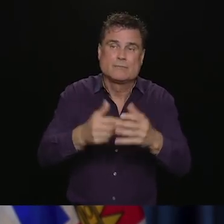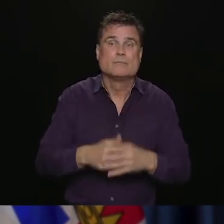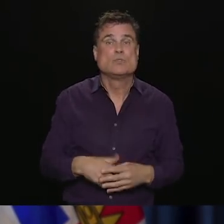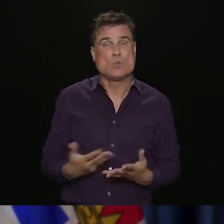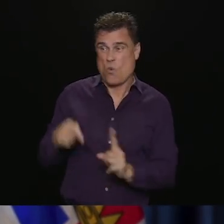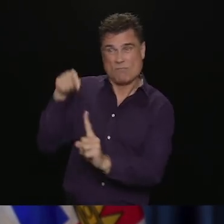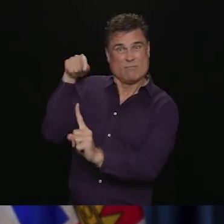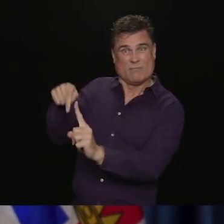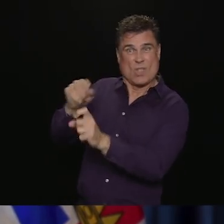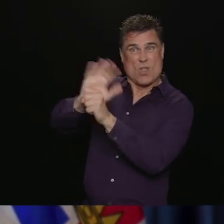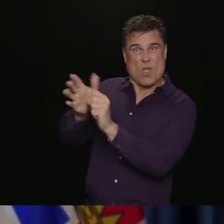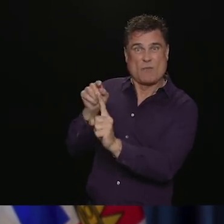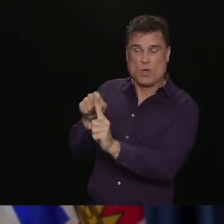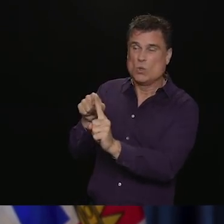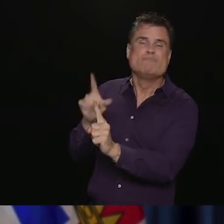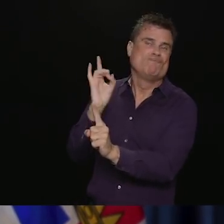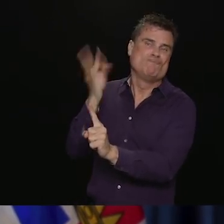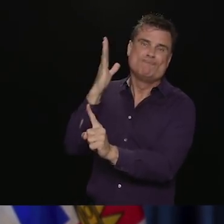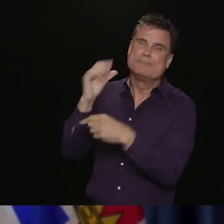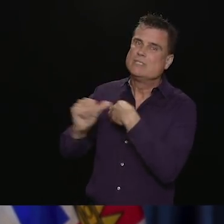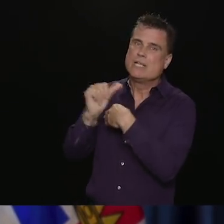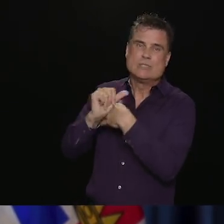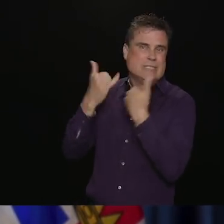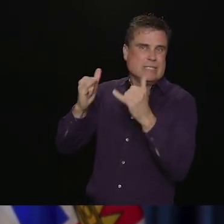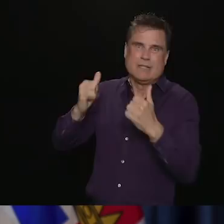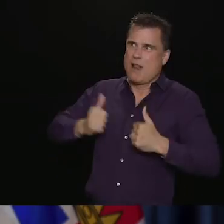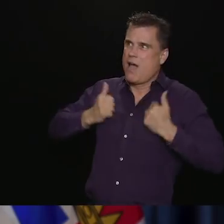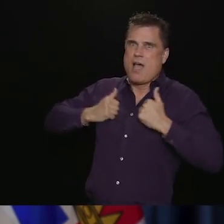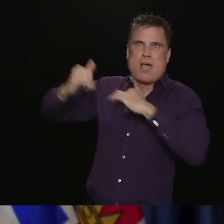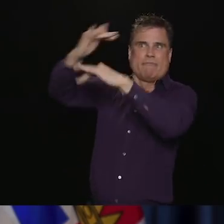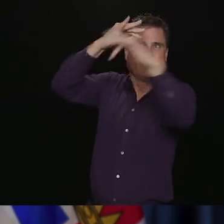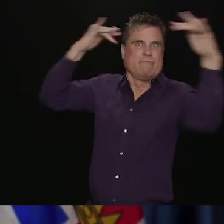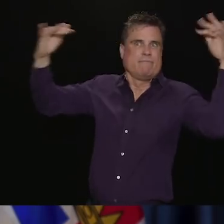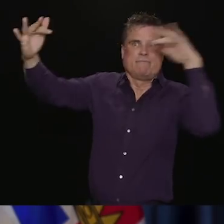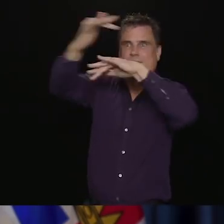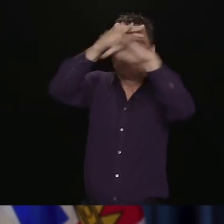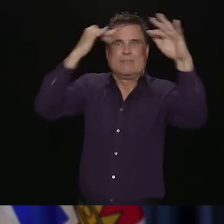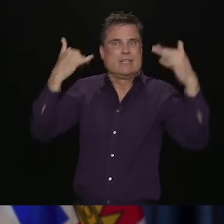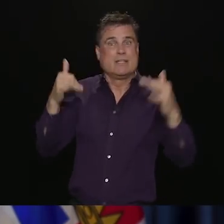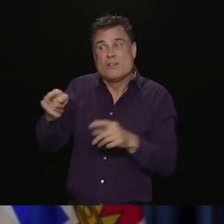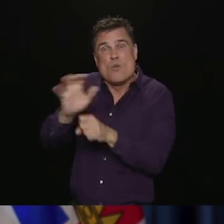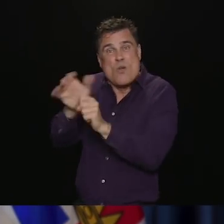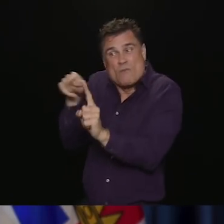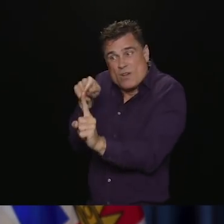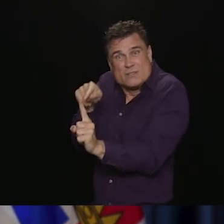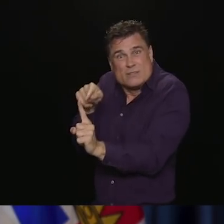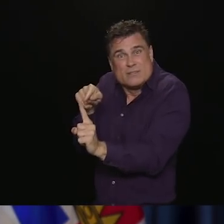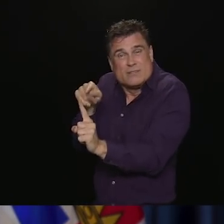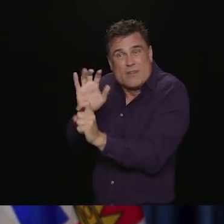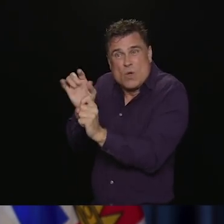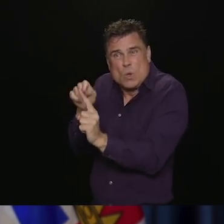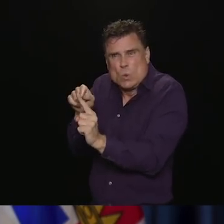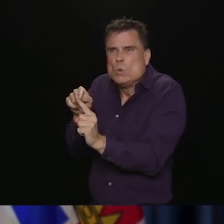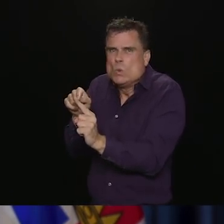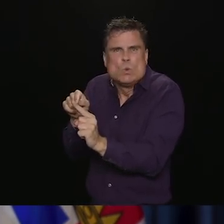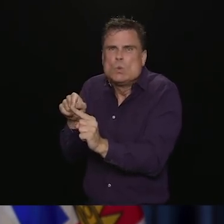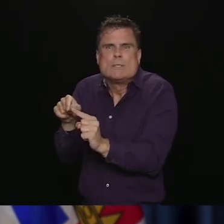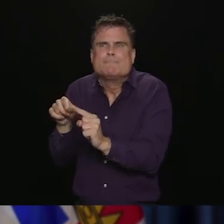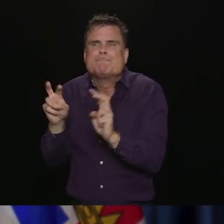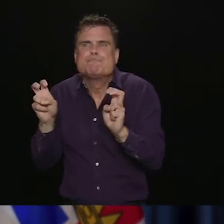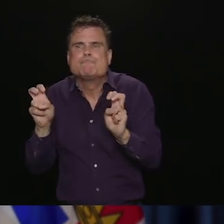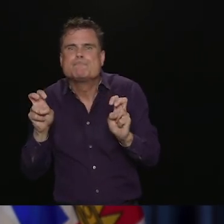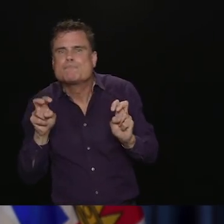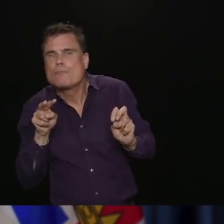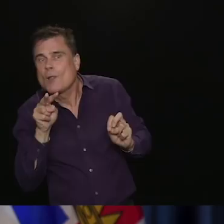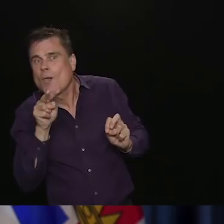for inconsistency in our effort to stop the spread. We know that COVID-19 seizes upon the most momentary weakness in our defense,